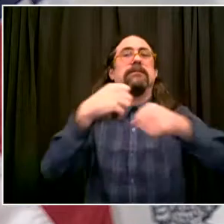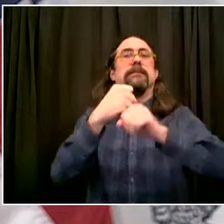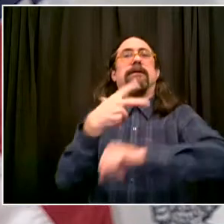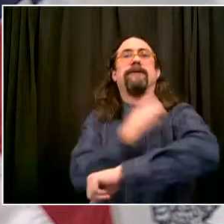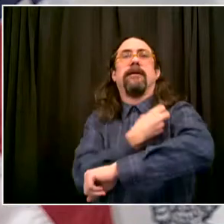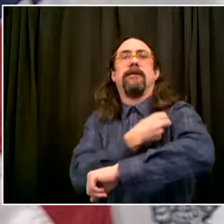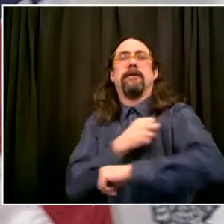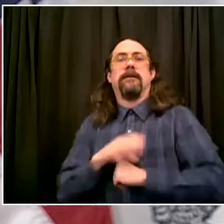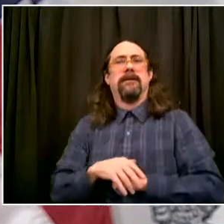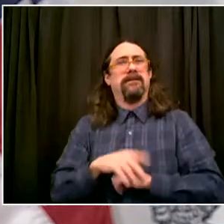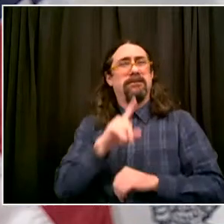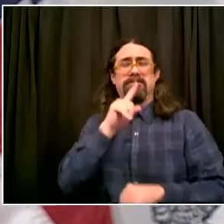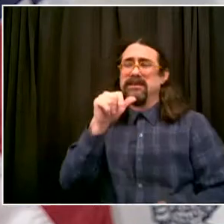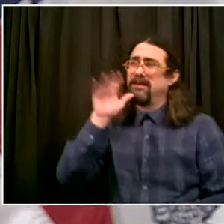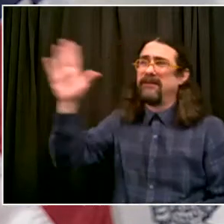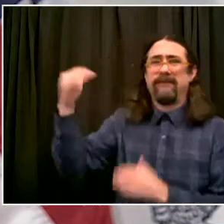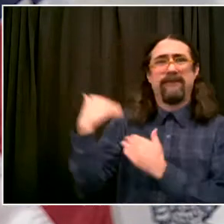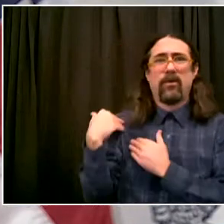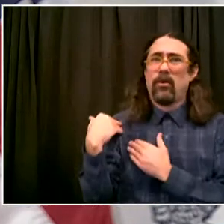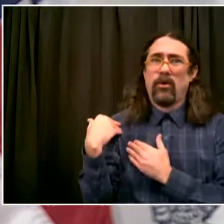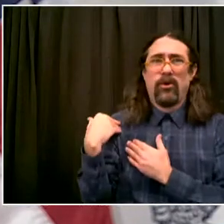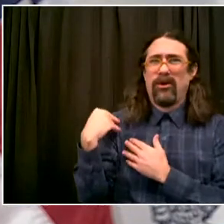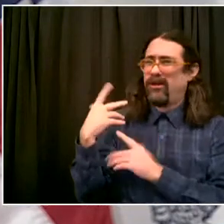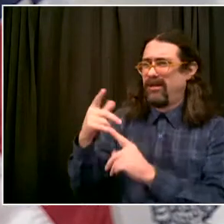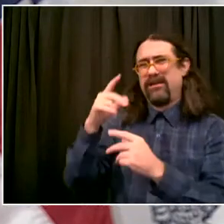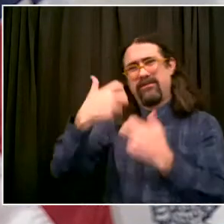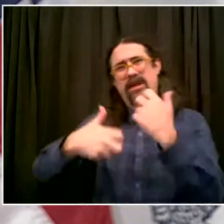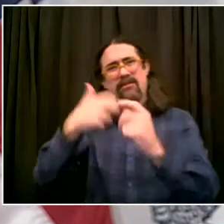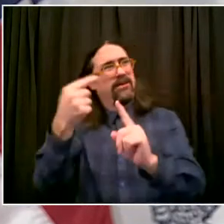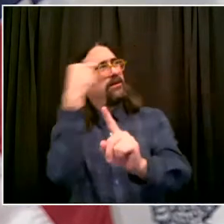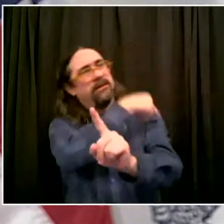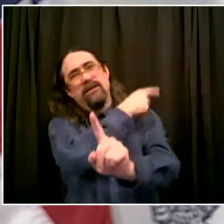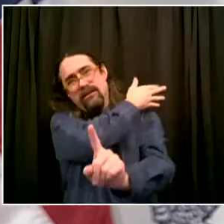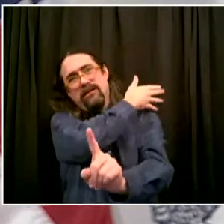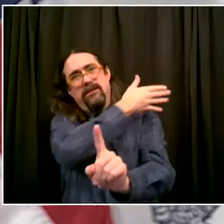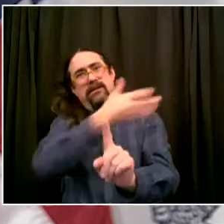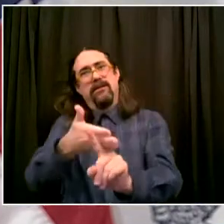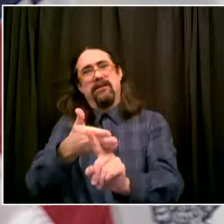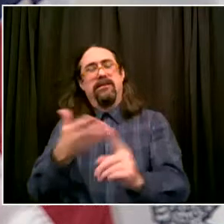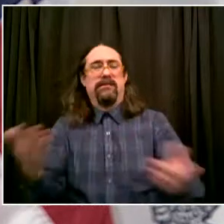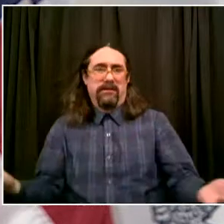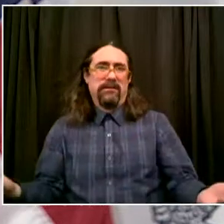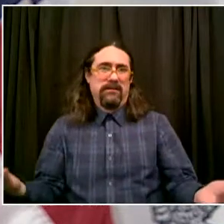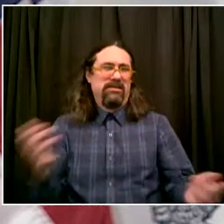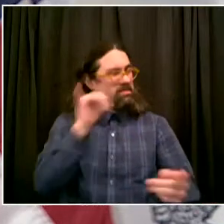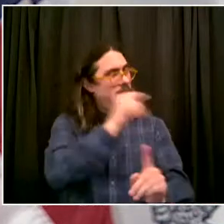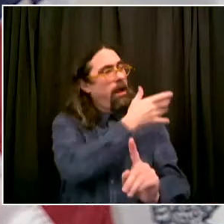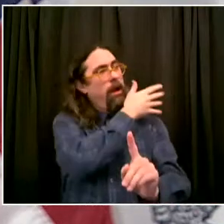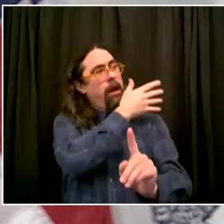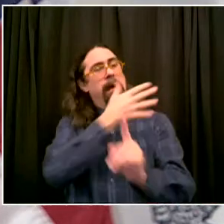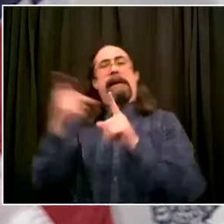colleagues. And, you know, I believe they're looking at this question, but I'll let them, of course, speak for themselves.